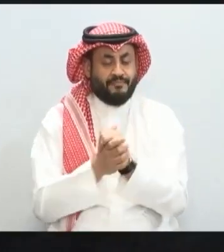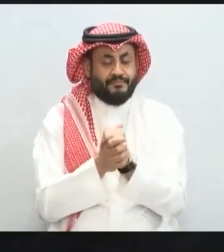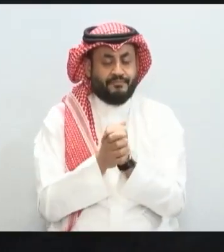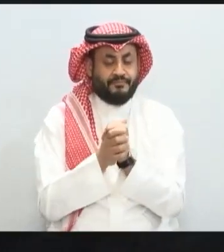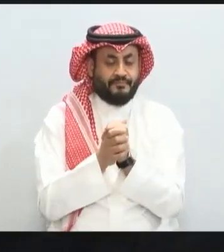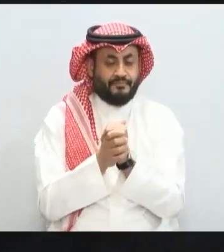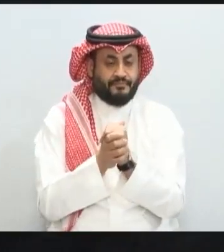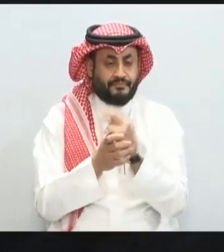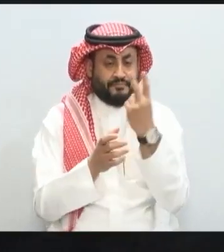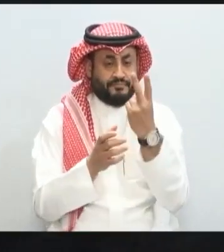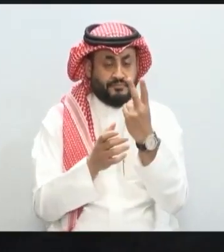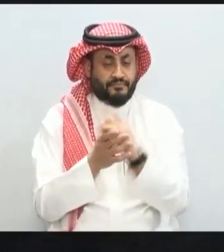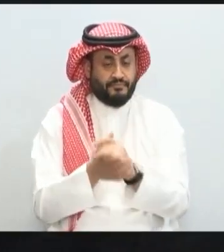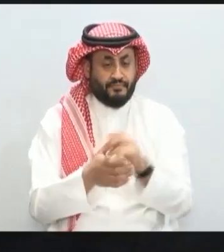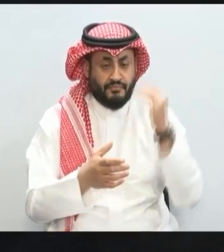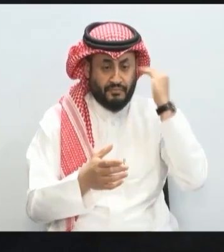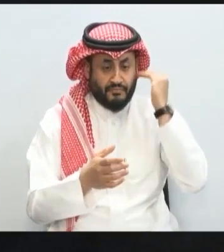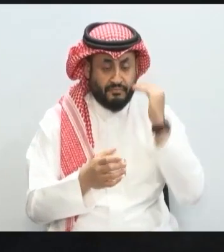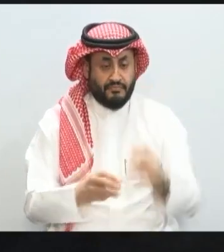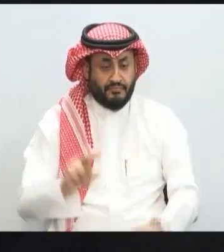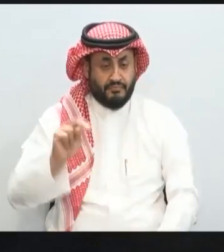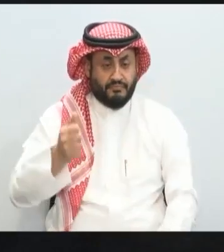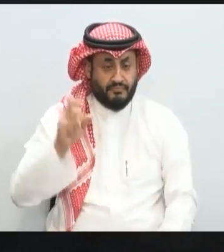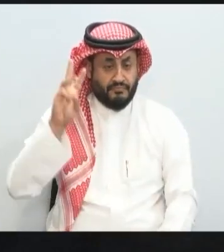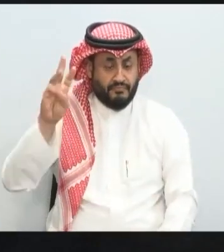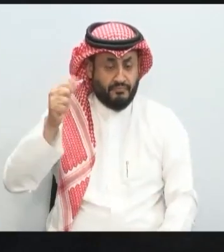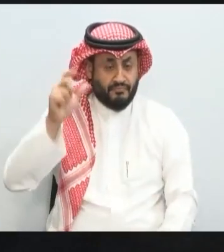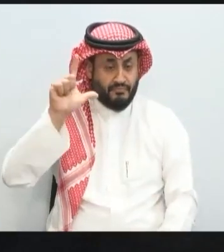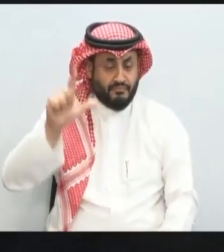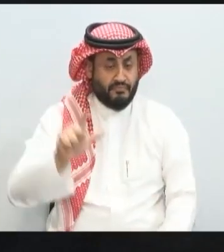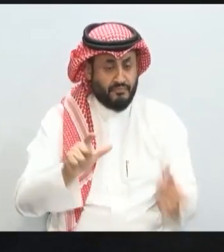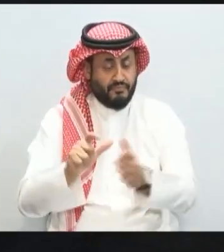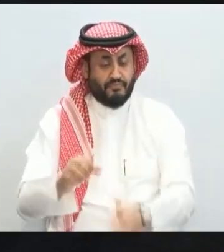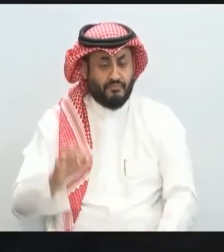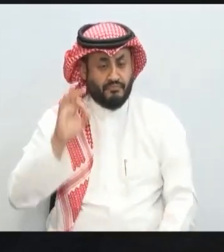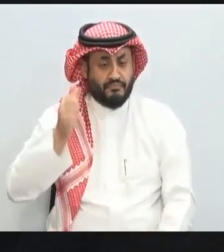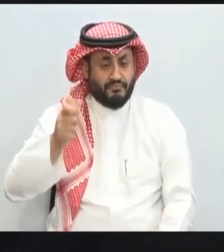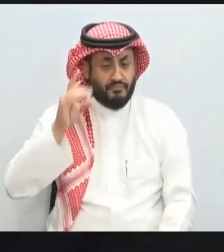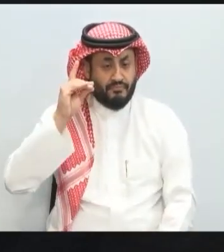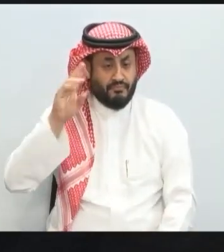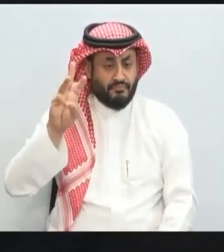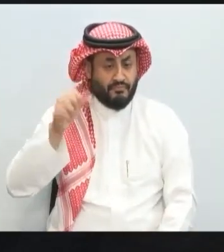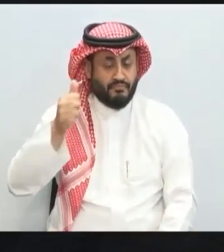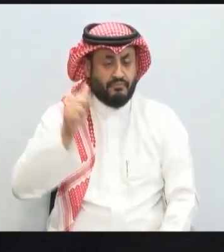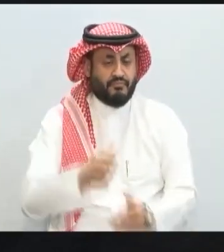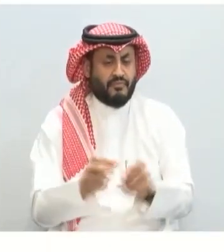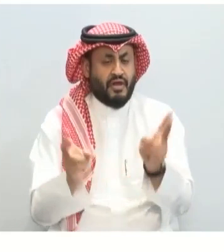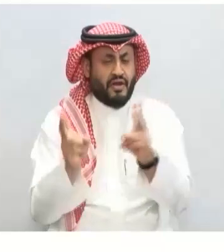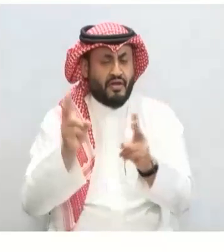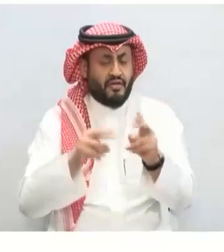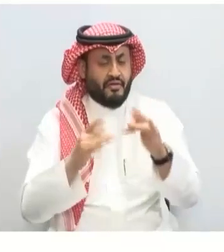two people, Nawal and Fadwa, of course, will be talking about a wonderful meal while they are sitting at